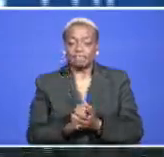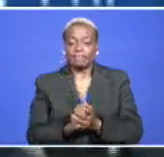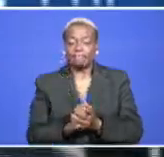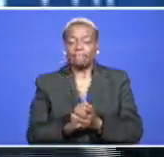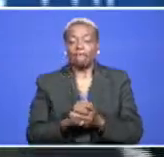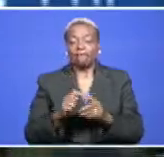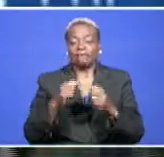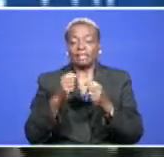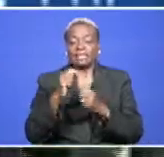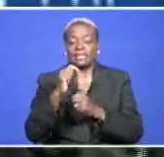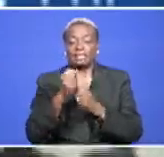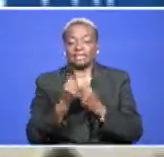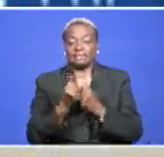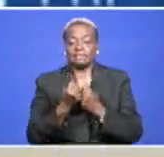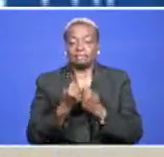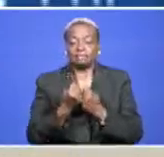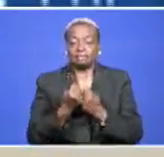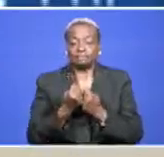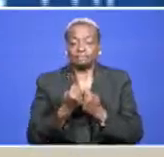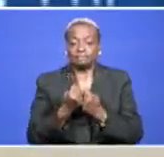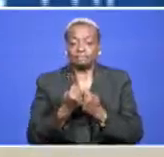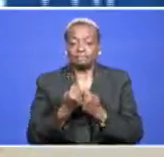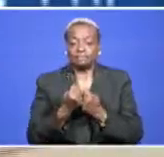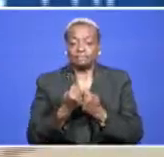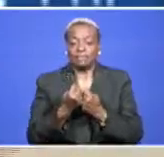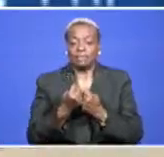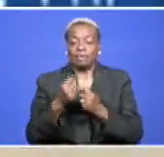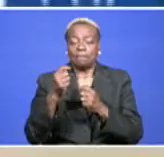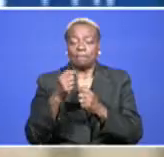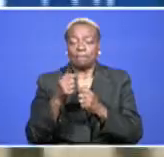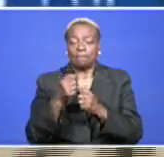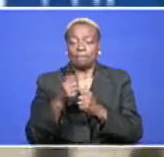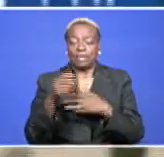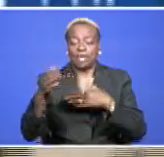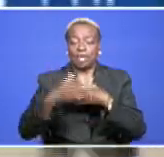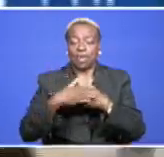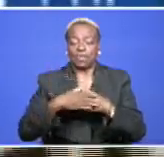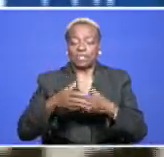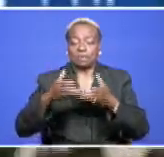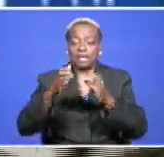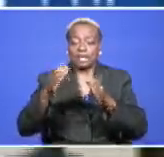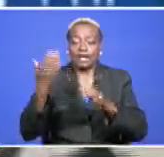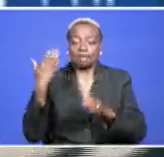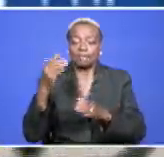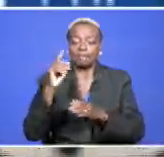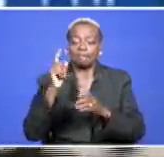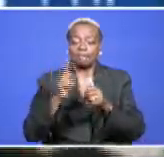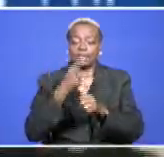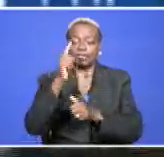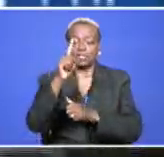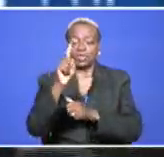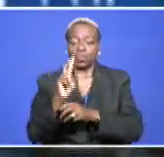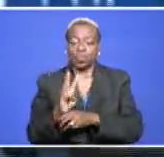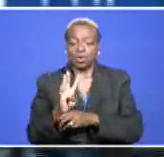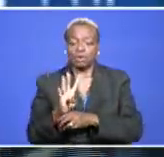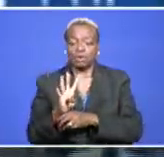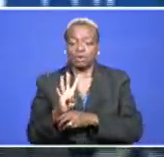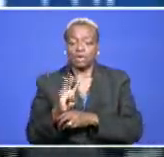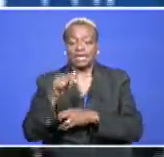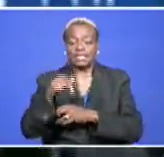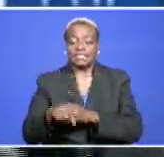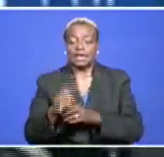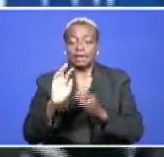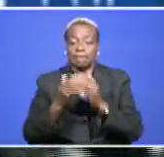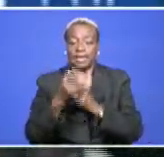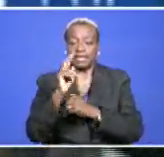while the Sixers hadn't won a road game in more than a month. Close ball game after the first quarter, Sacramento down by just 2. Philly started